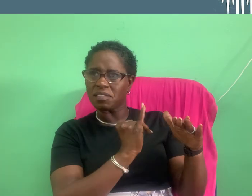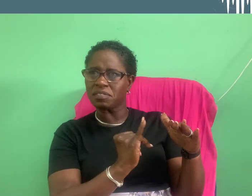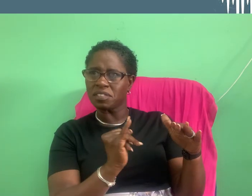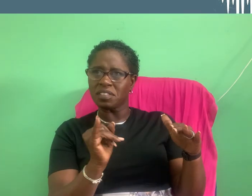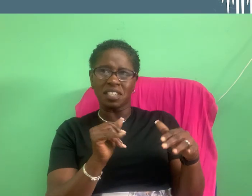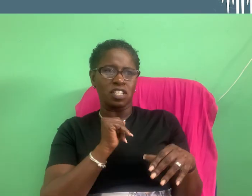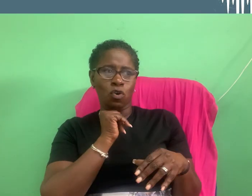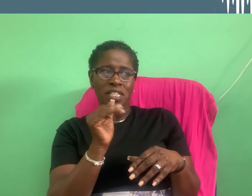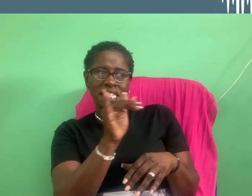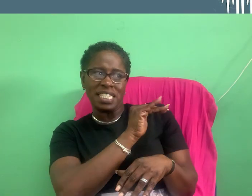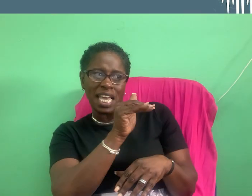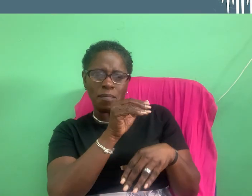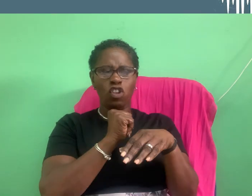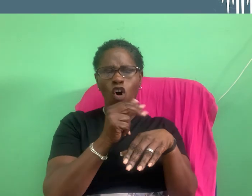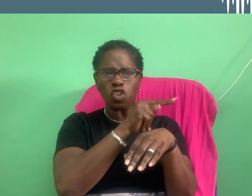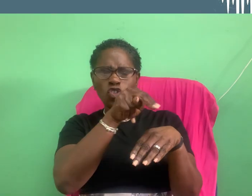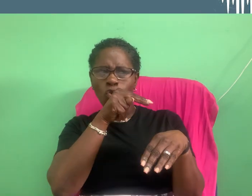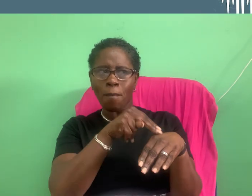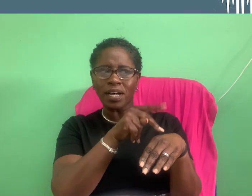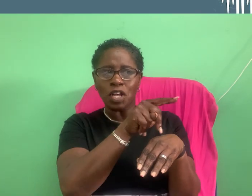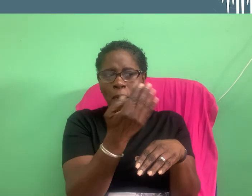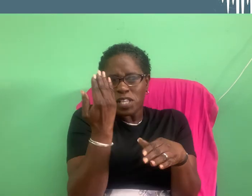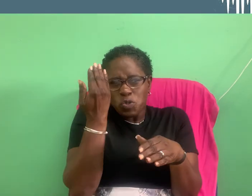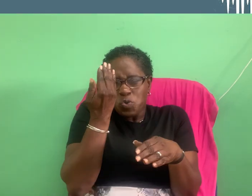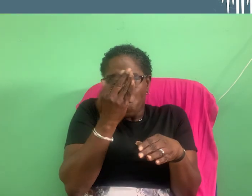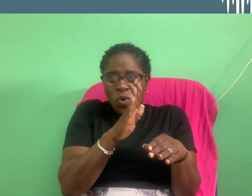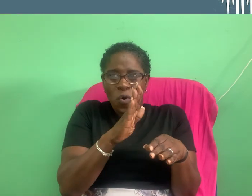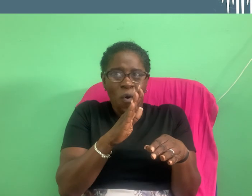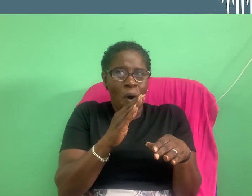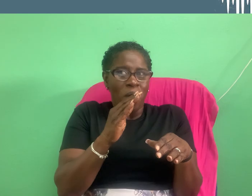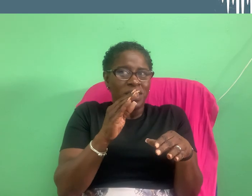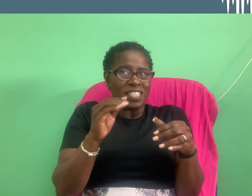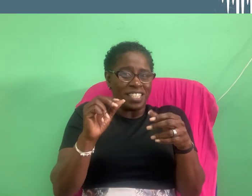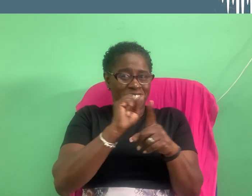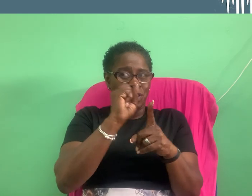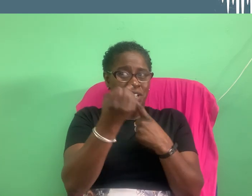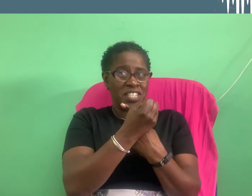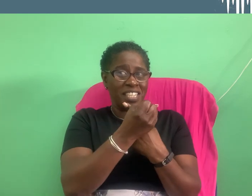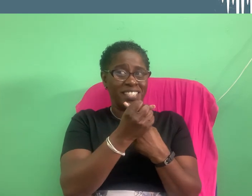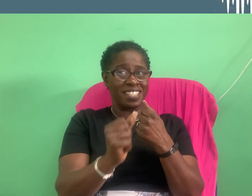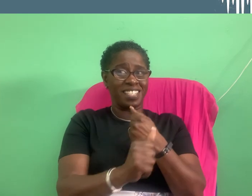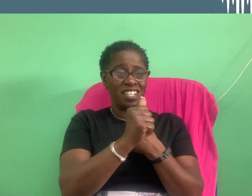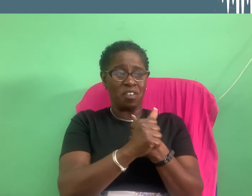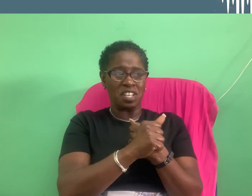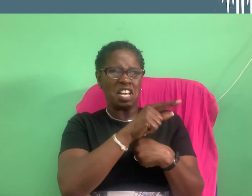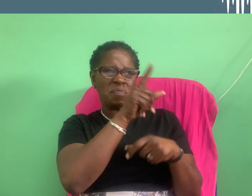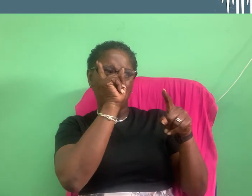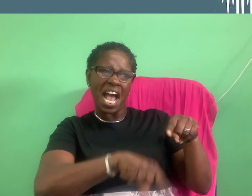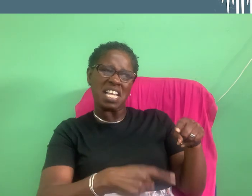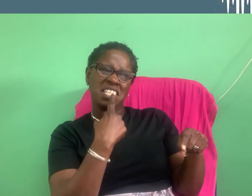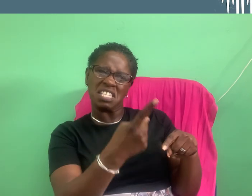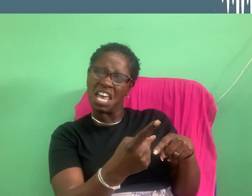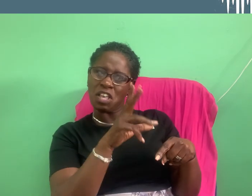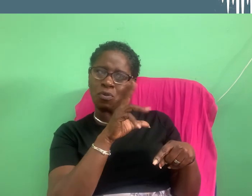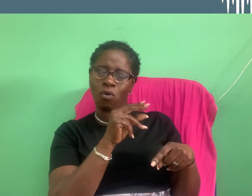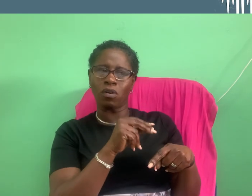same capacities to recognize that the situation is dangerous or to even say no. And so different disabilities